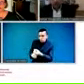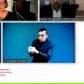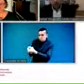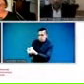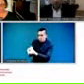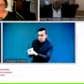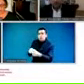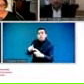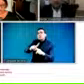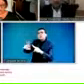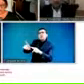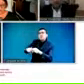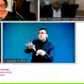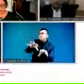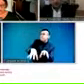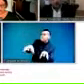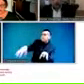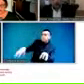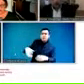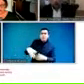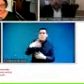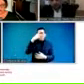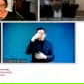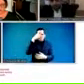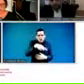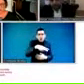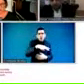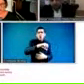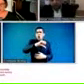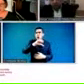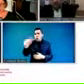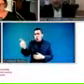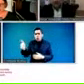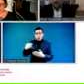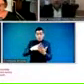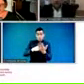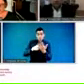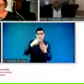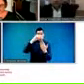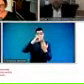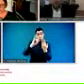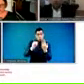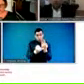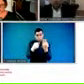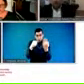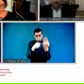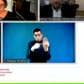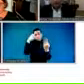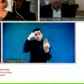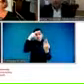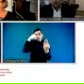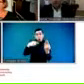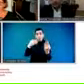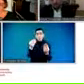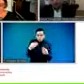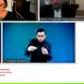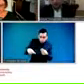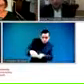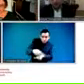support for promoting investigative journalism, which includes looking at how to support female journalists in